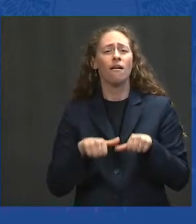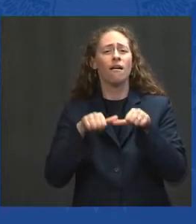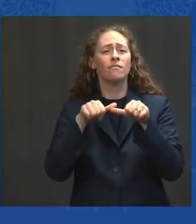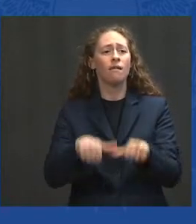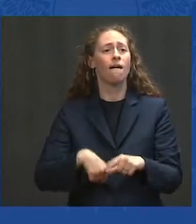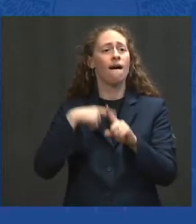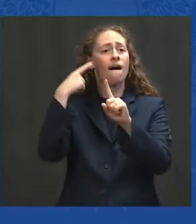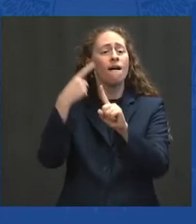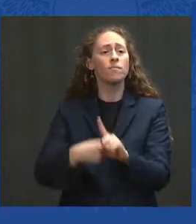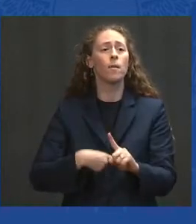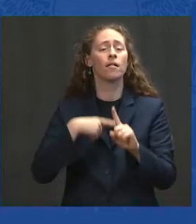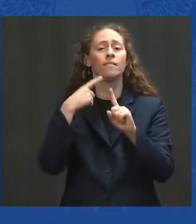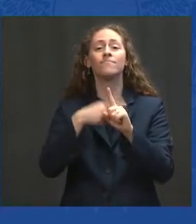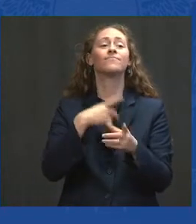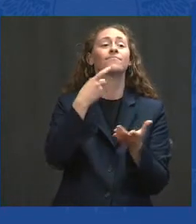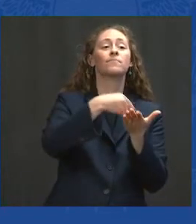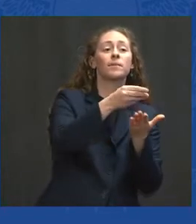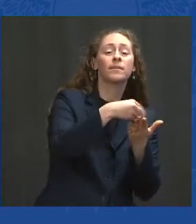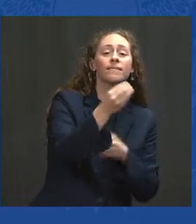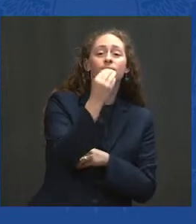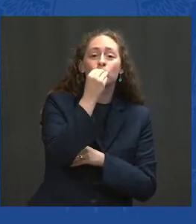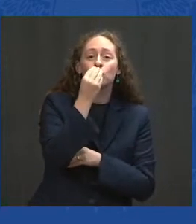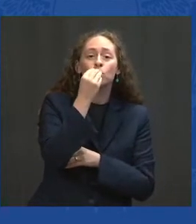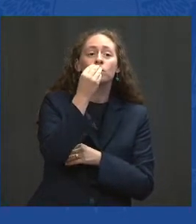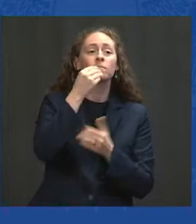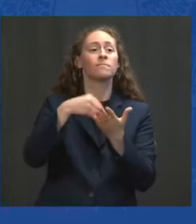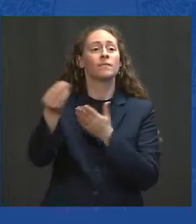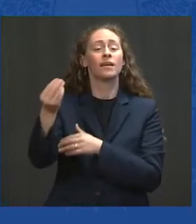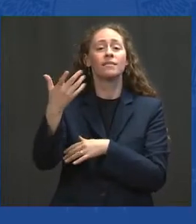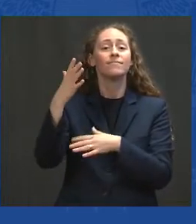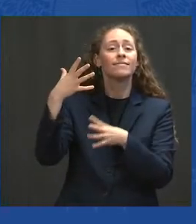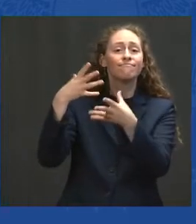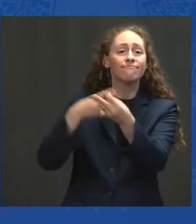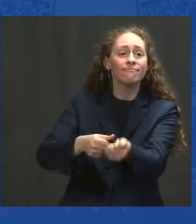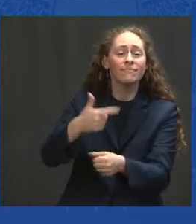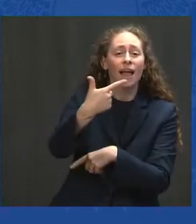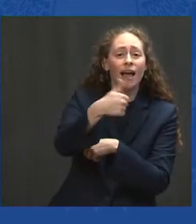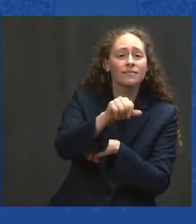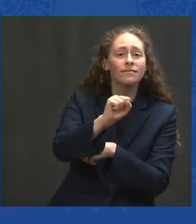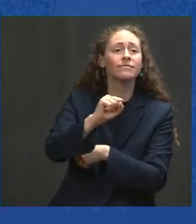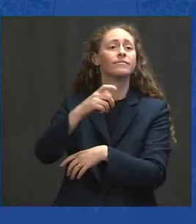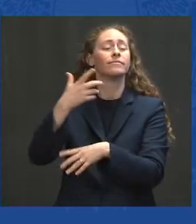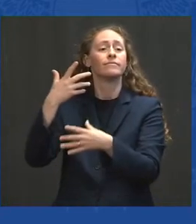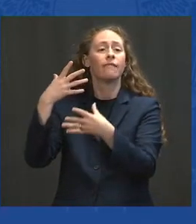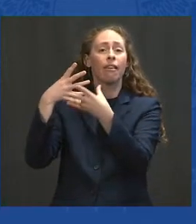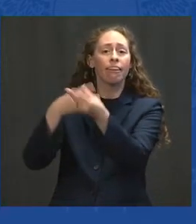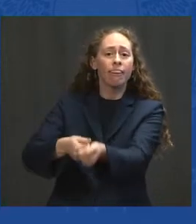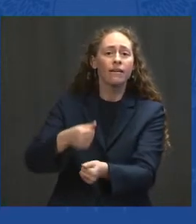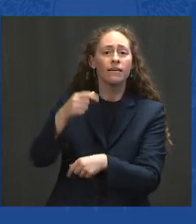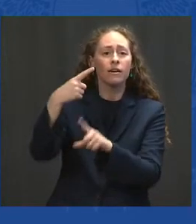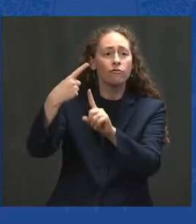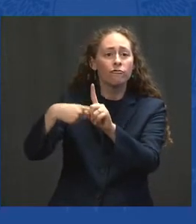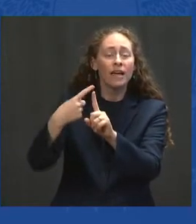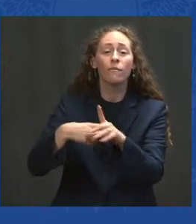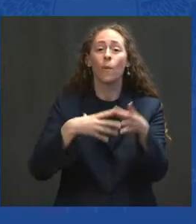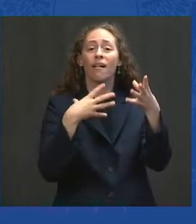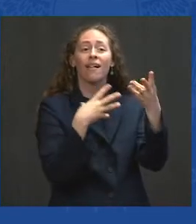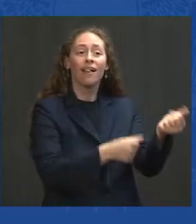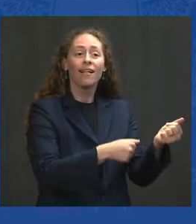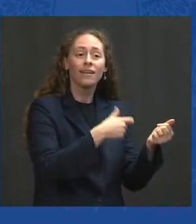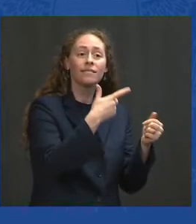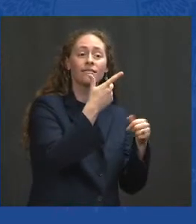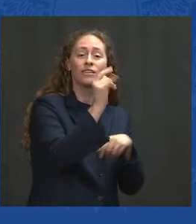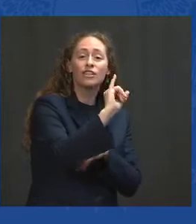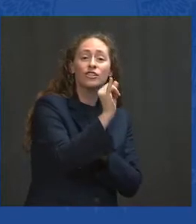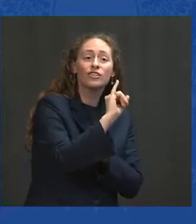buy groceries and gas to pay for rent or homeowners insurance, utilities, and car loans.